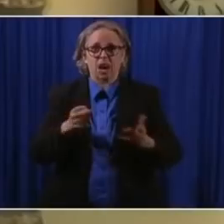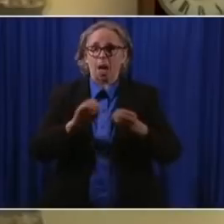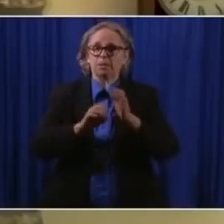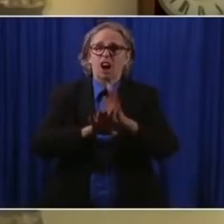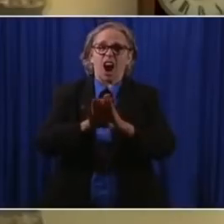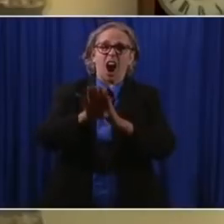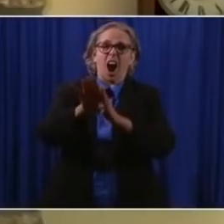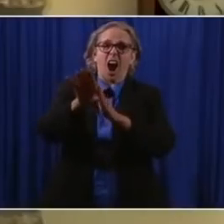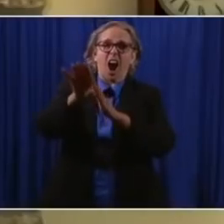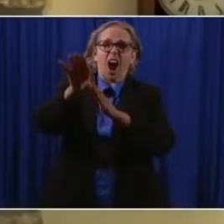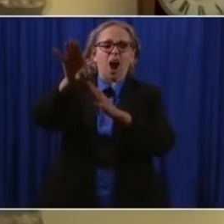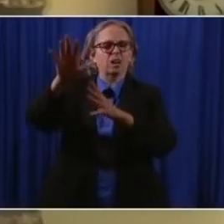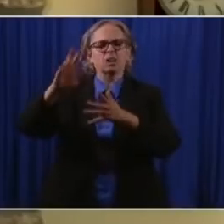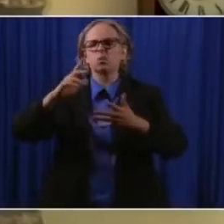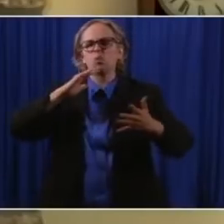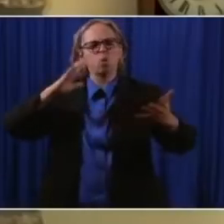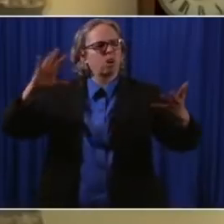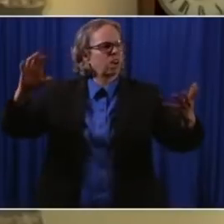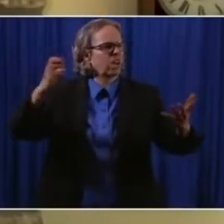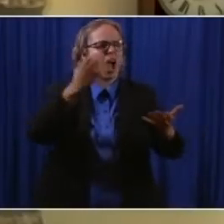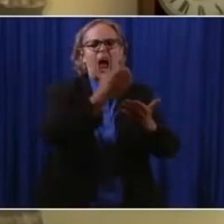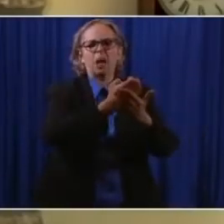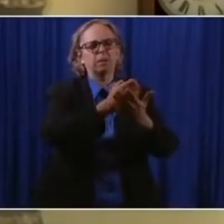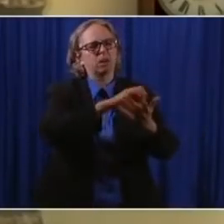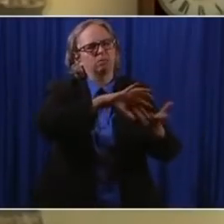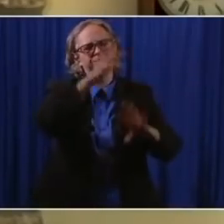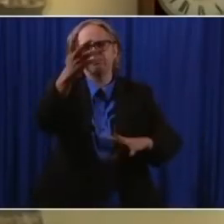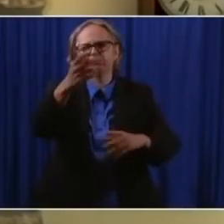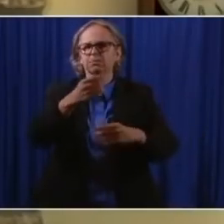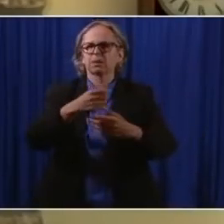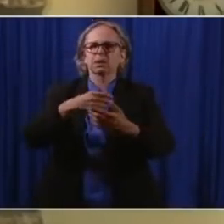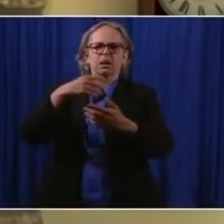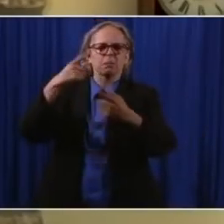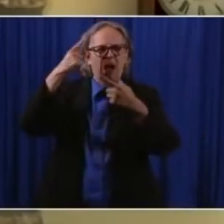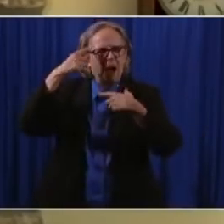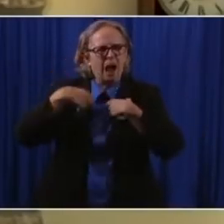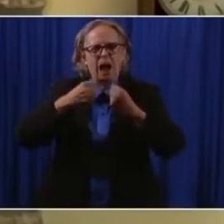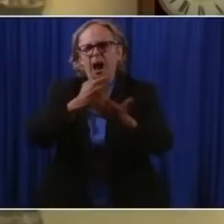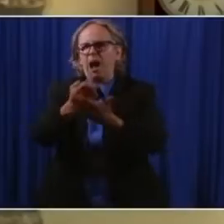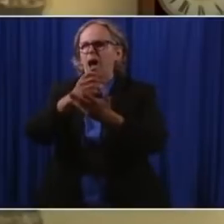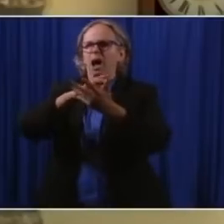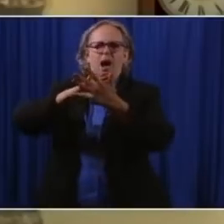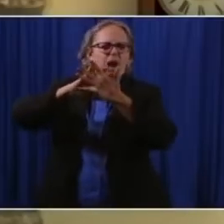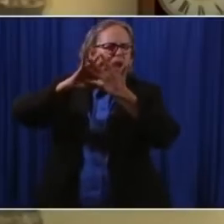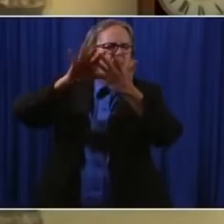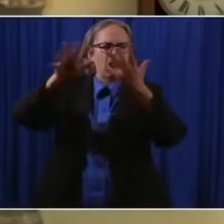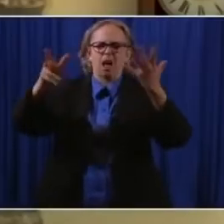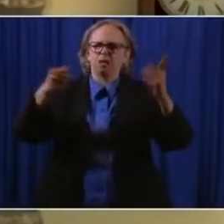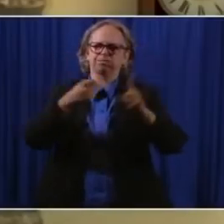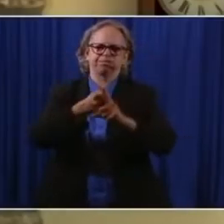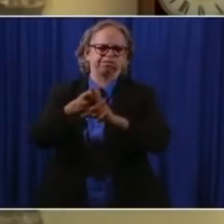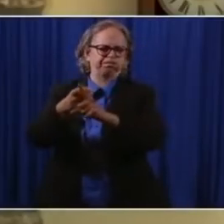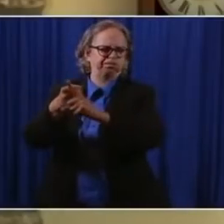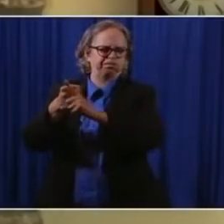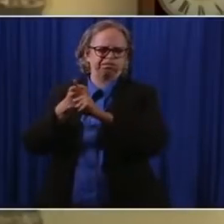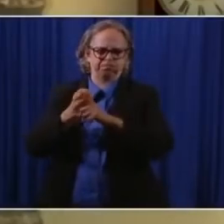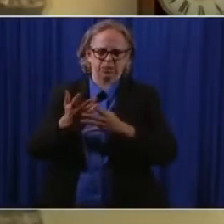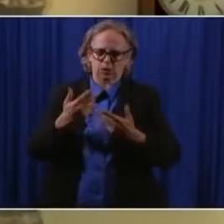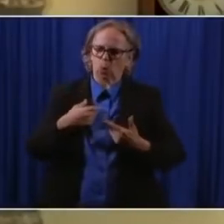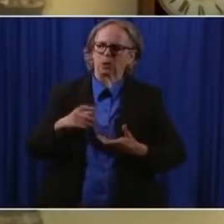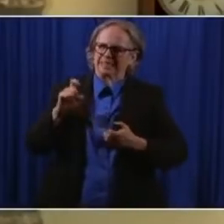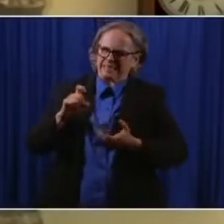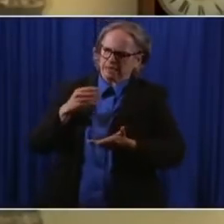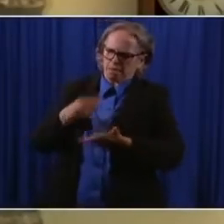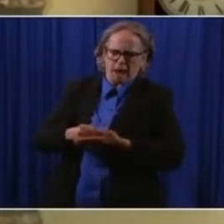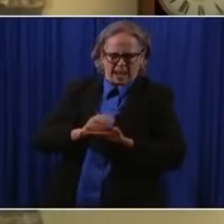down. And so very aggressive testing, we have to make sure we have enough money set aside to get us through what may